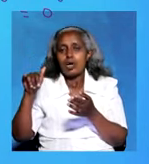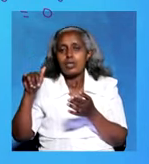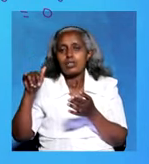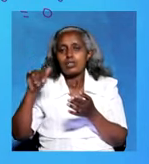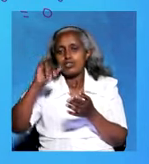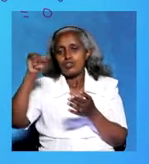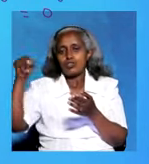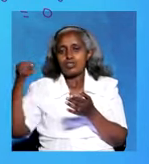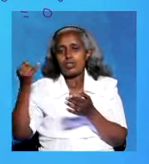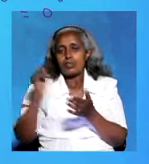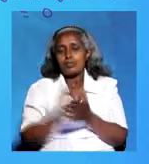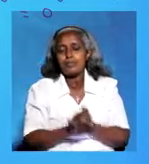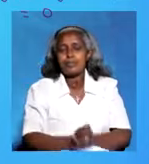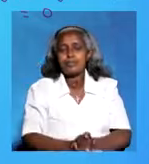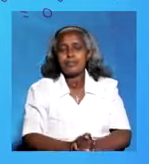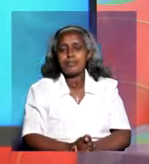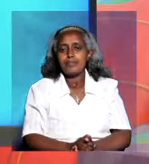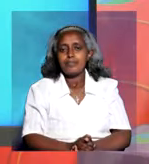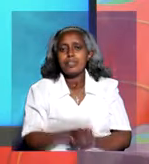BYJ.